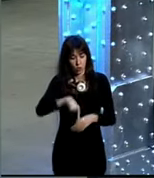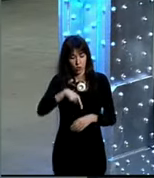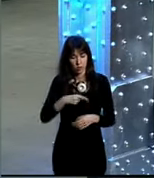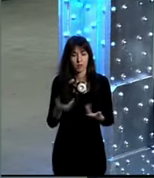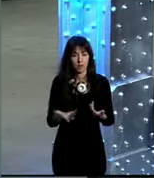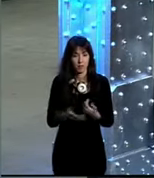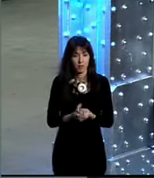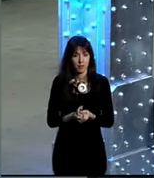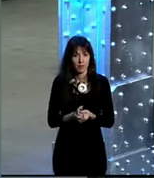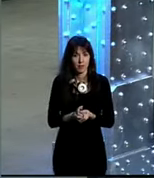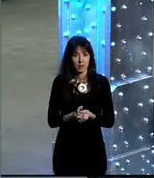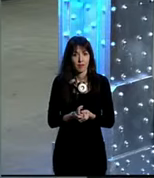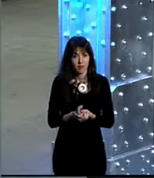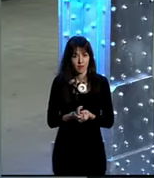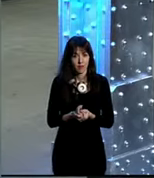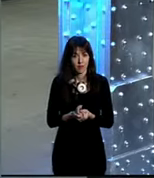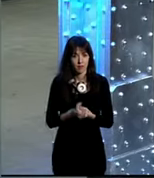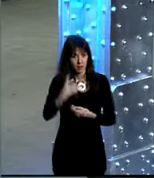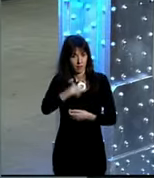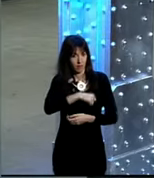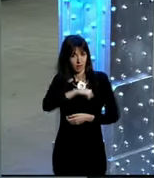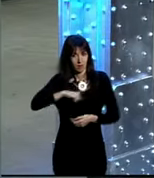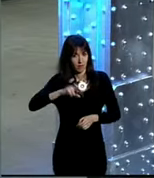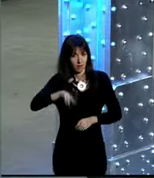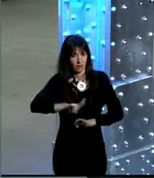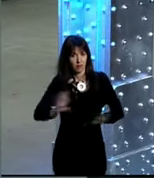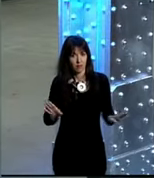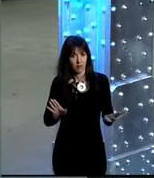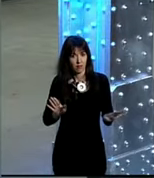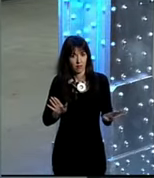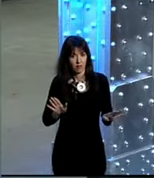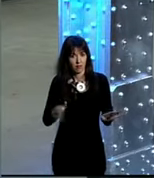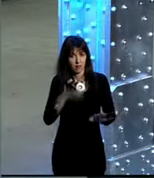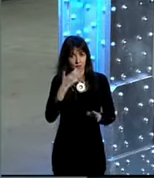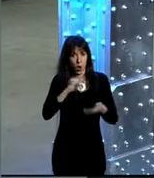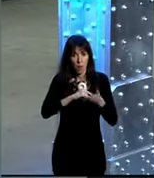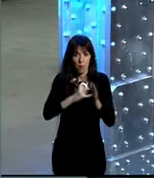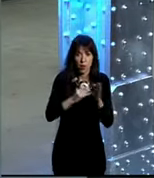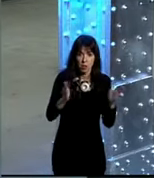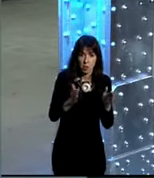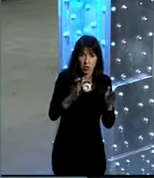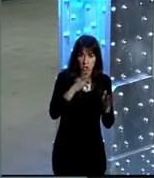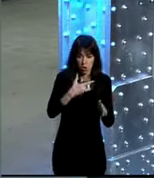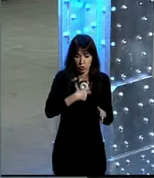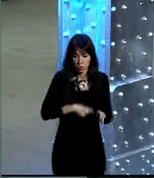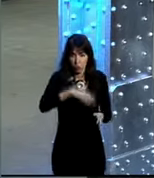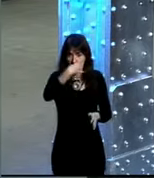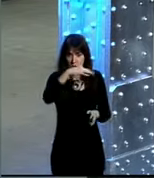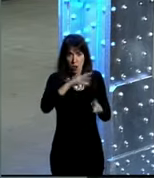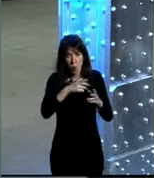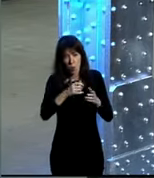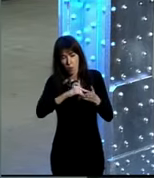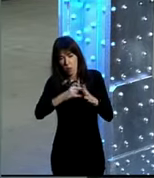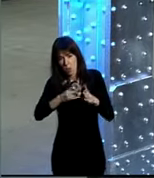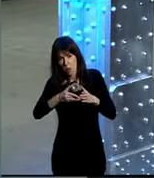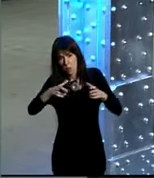yourself. If it's a small project, you're probably leading with yourself. If it's a big project, it's a project's self